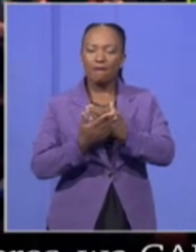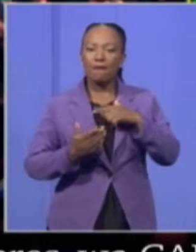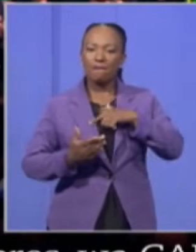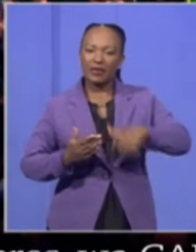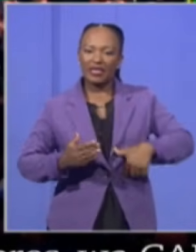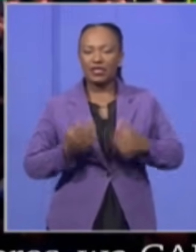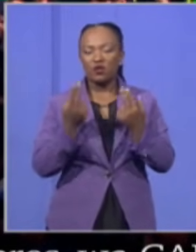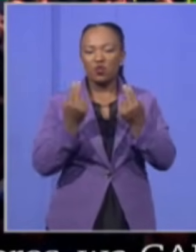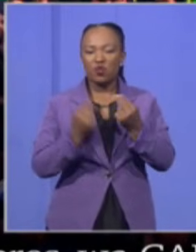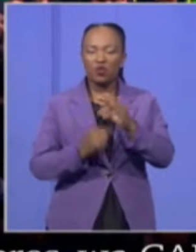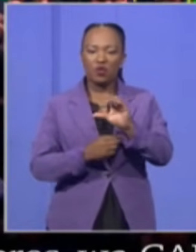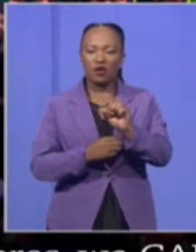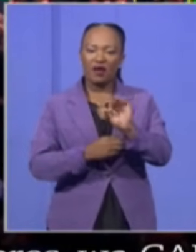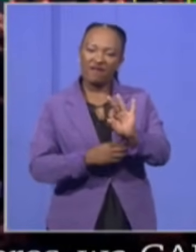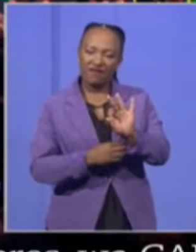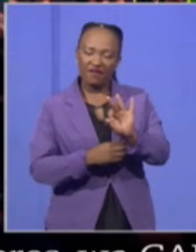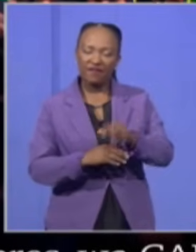CAF.